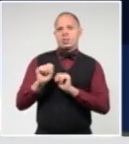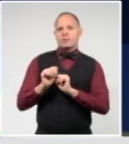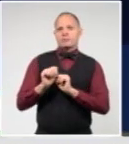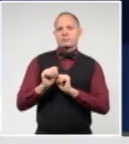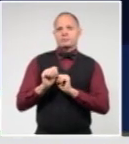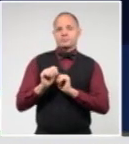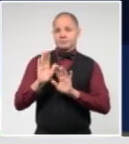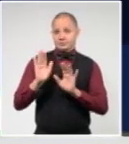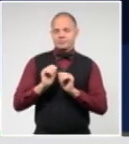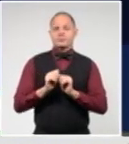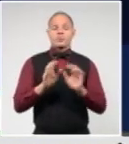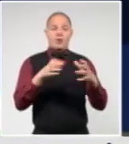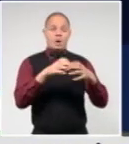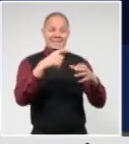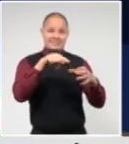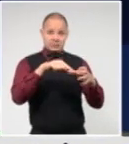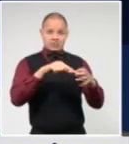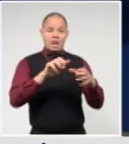31, or